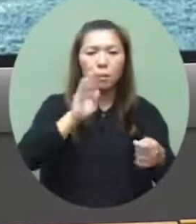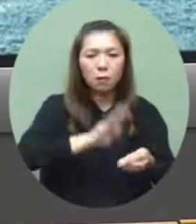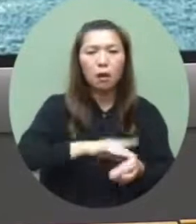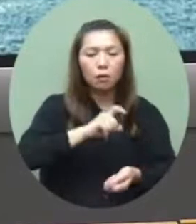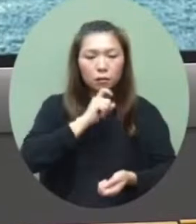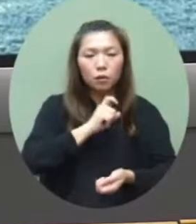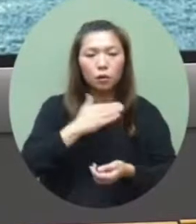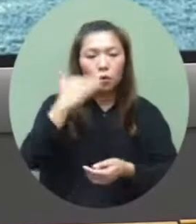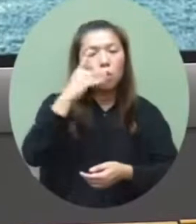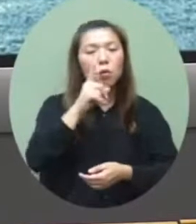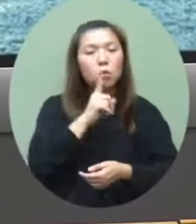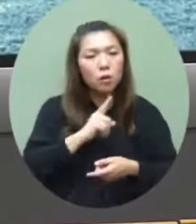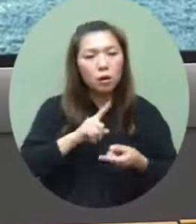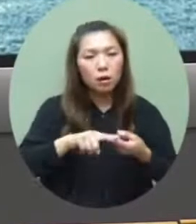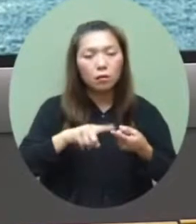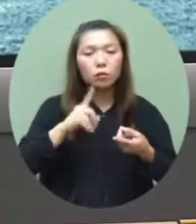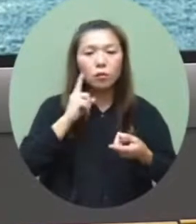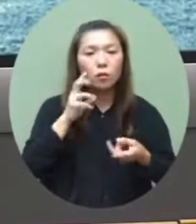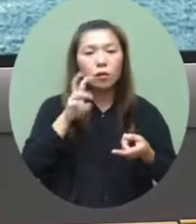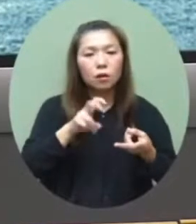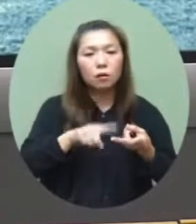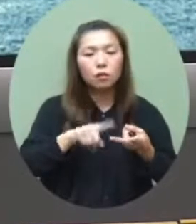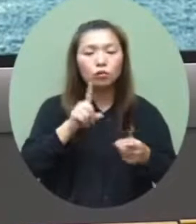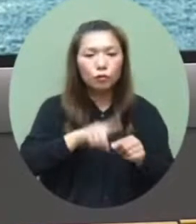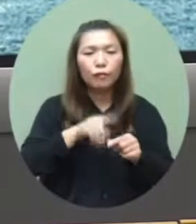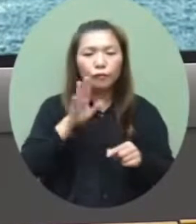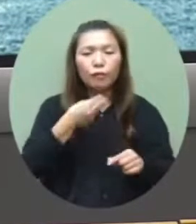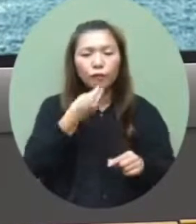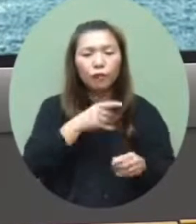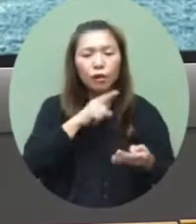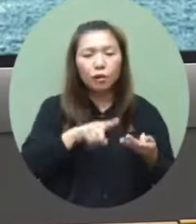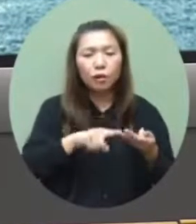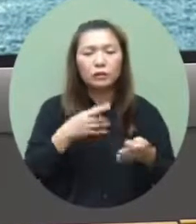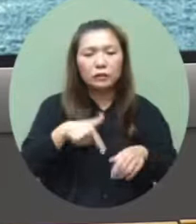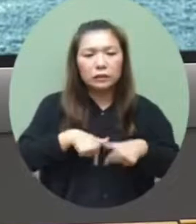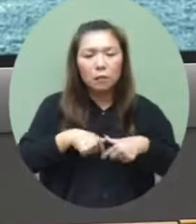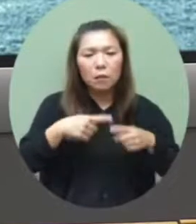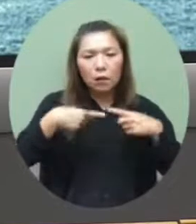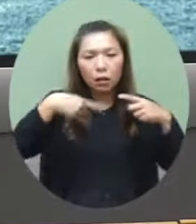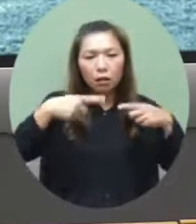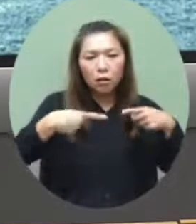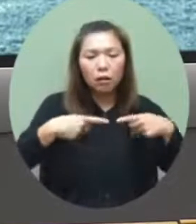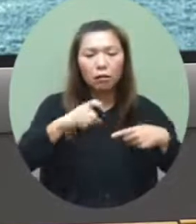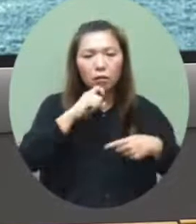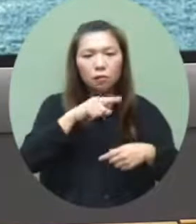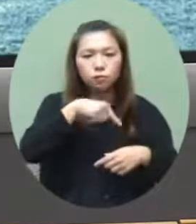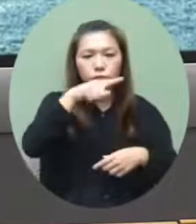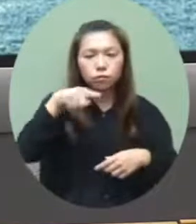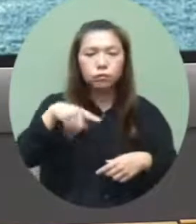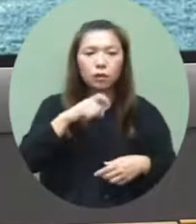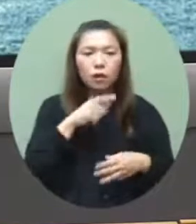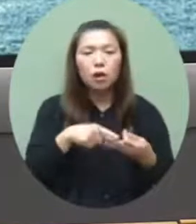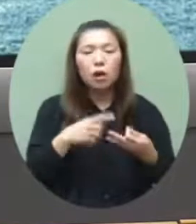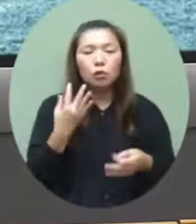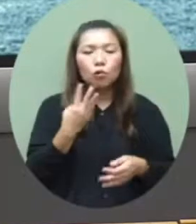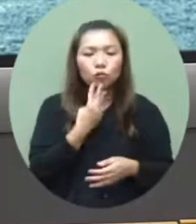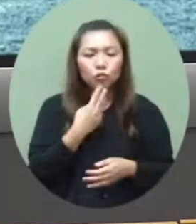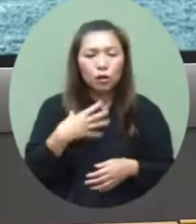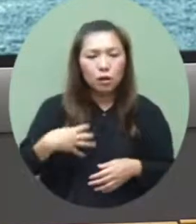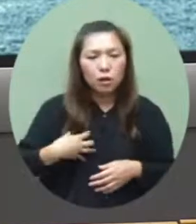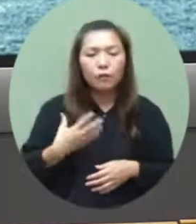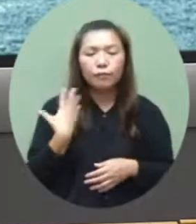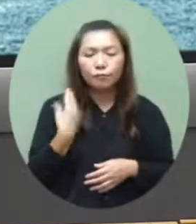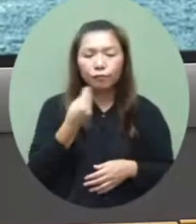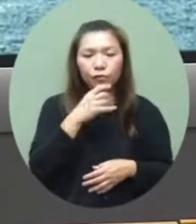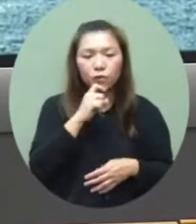she had a number of chronic illnesses, hypertension, DM. She also had a stroke, arrhythmia, and